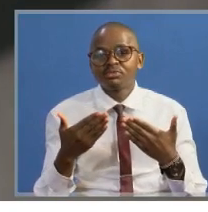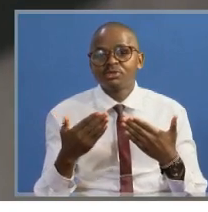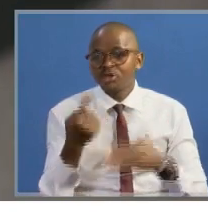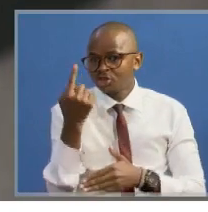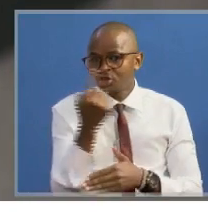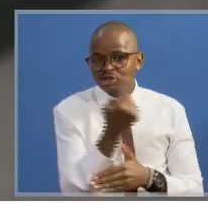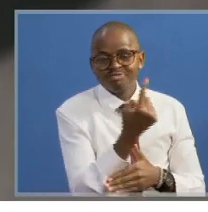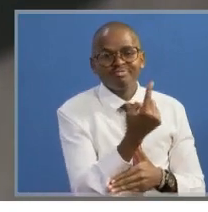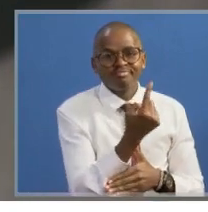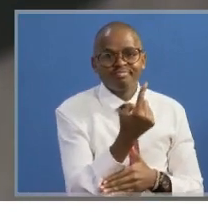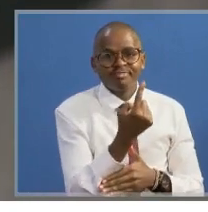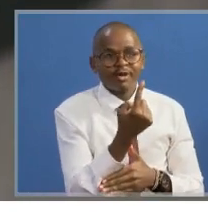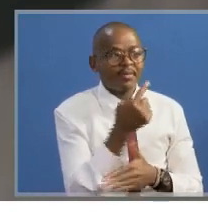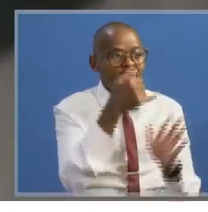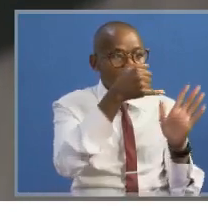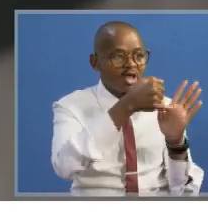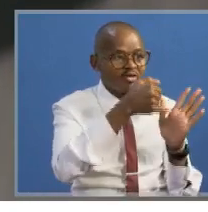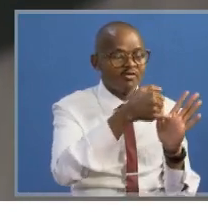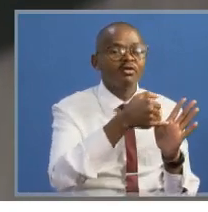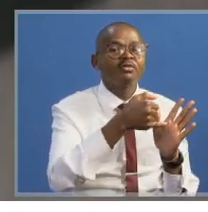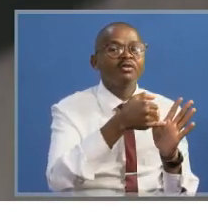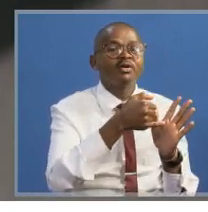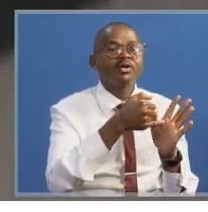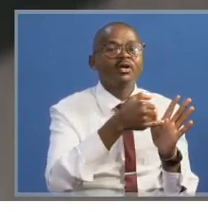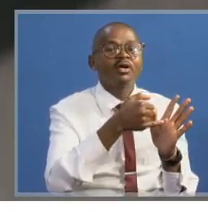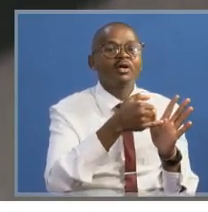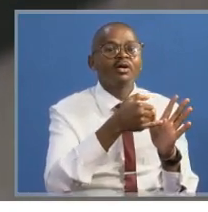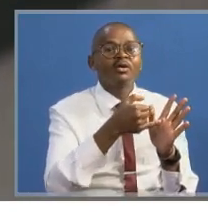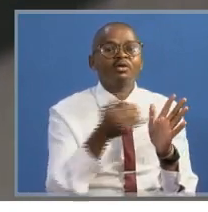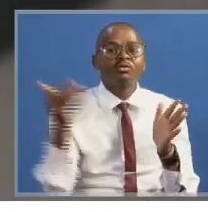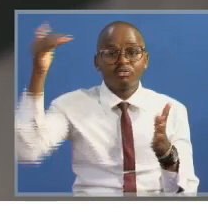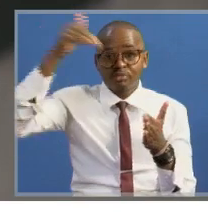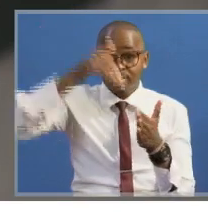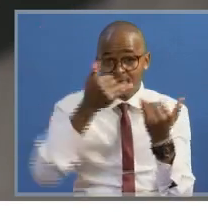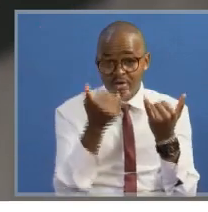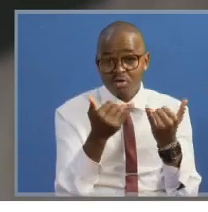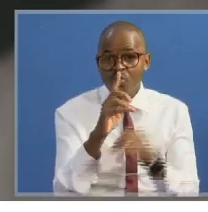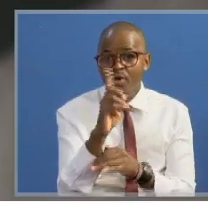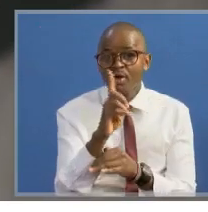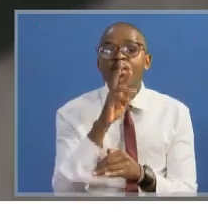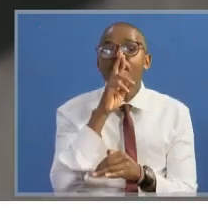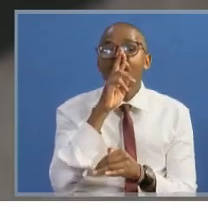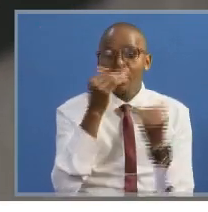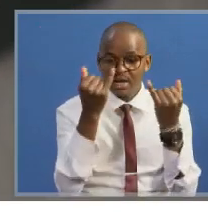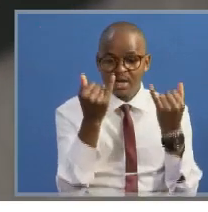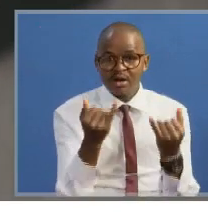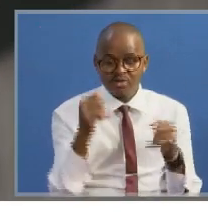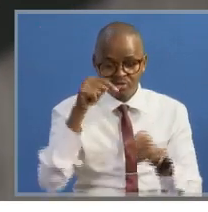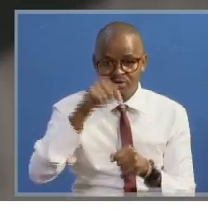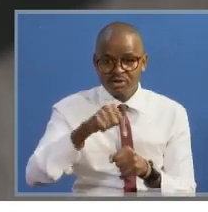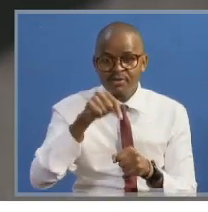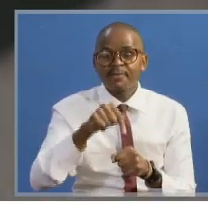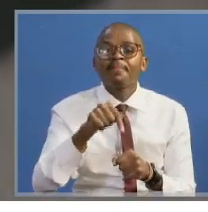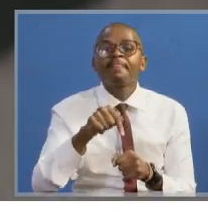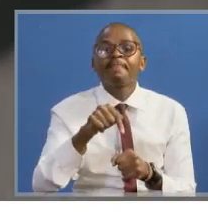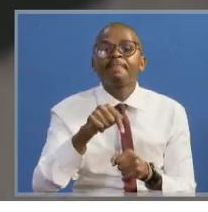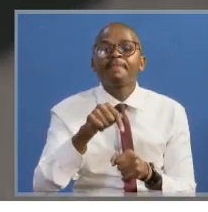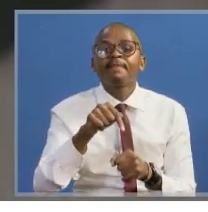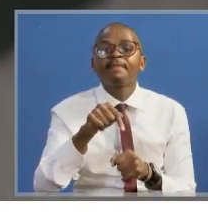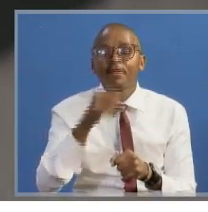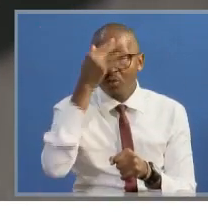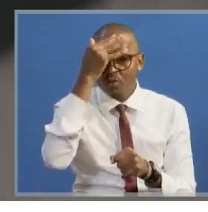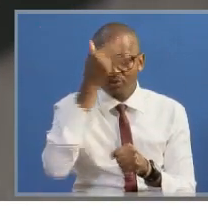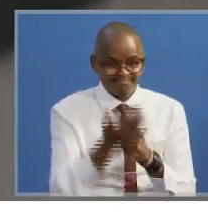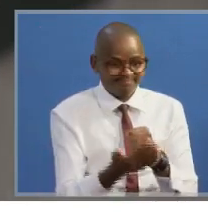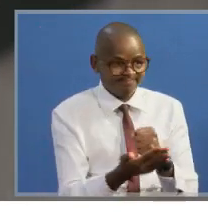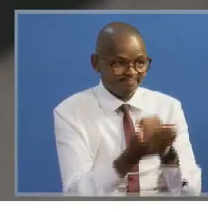kila moja ambaye amehusika kutufikisha pahali ambapo tuko hapa leo, kwa